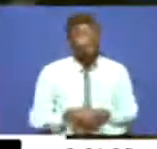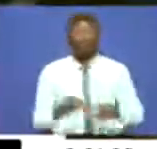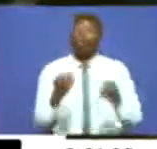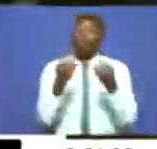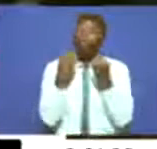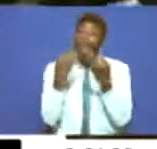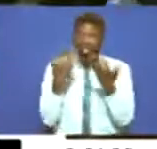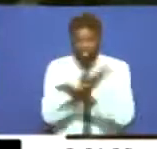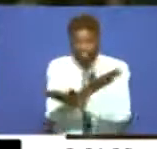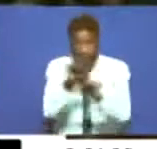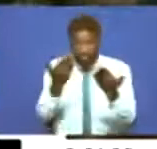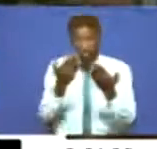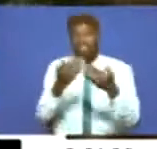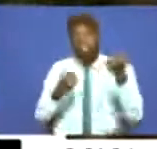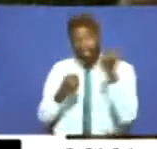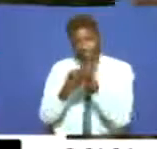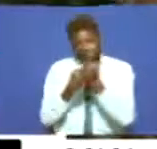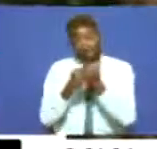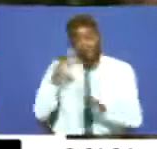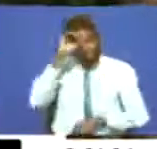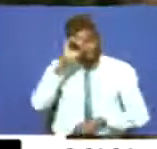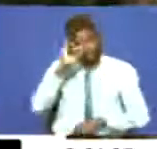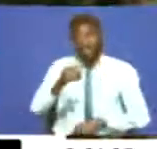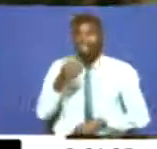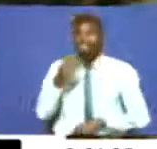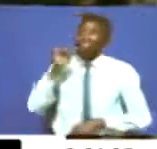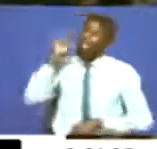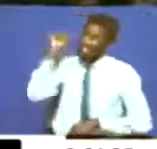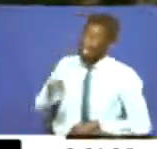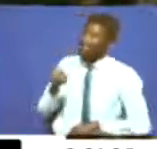of that opinion, say hi.